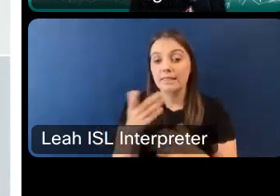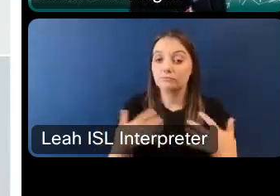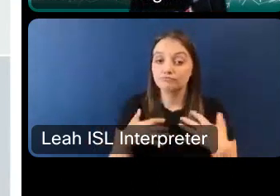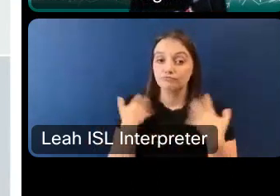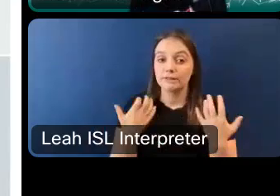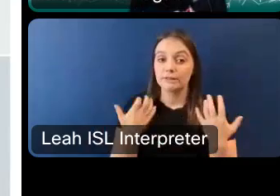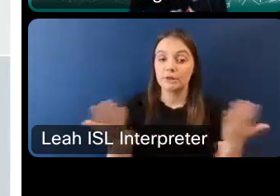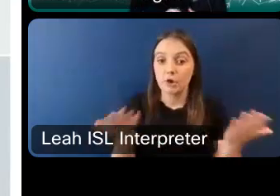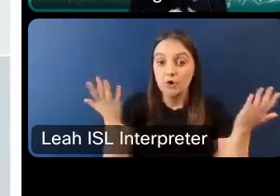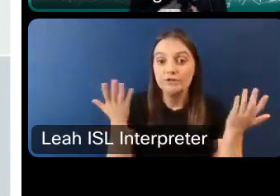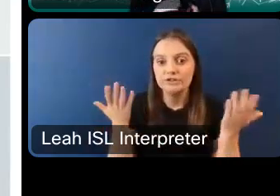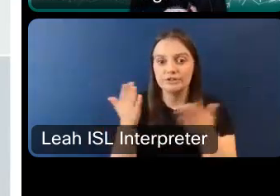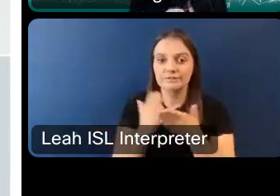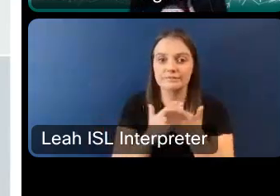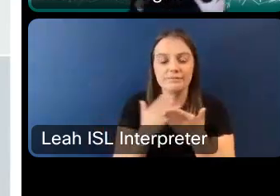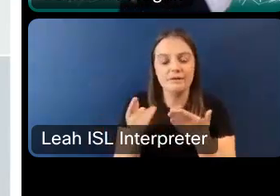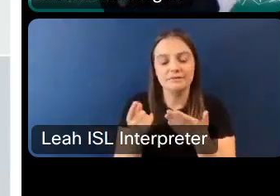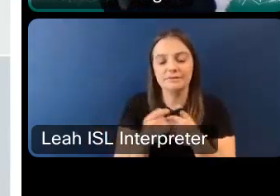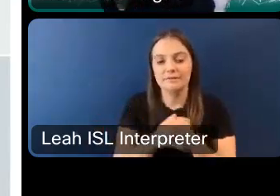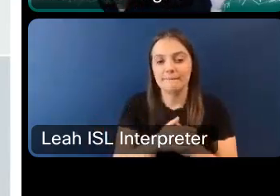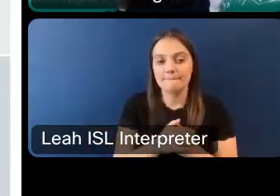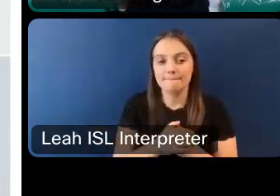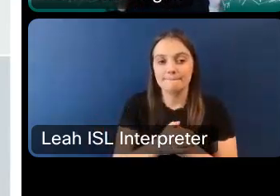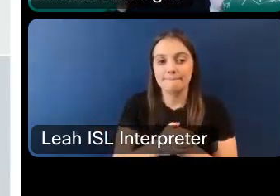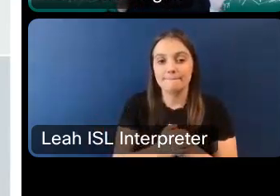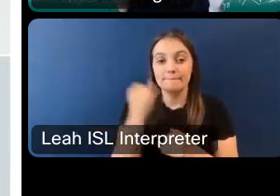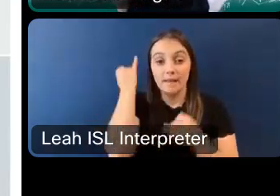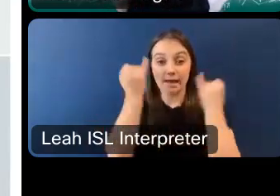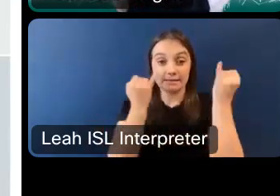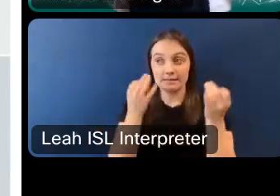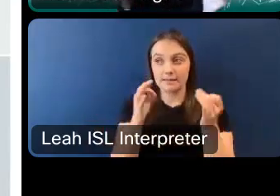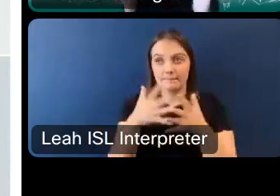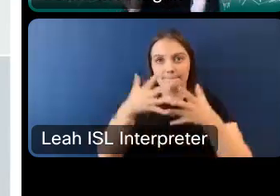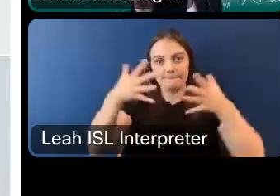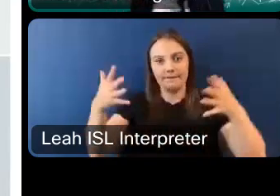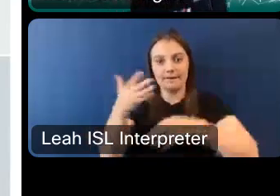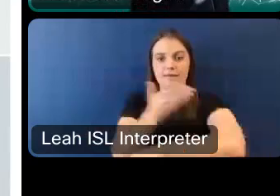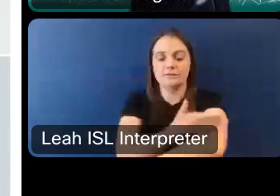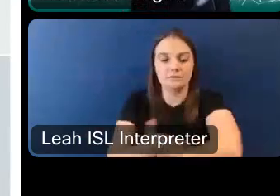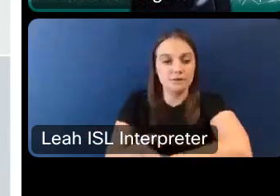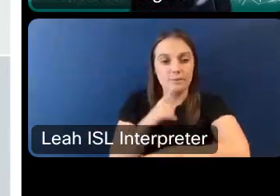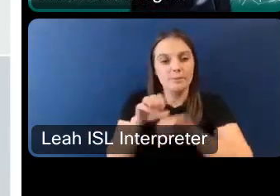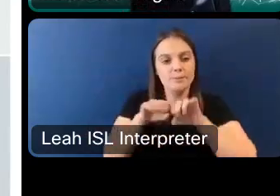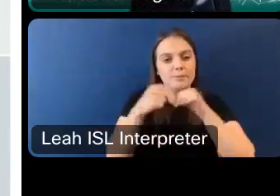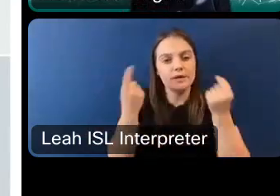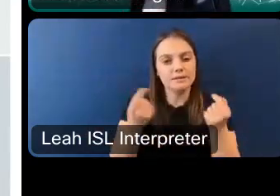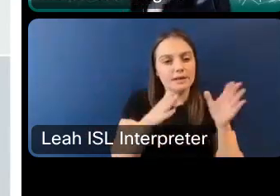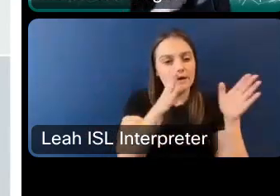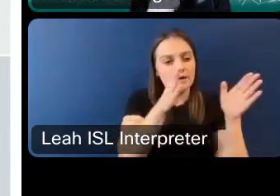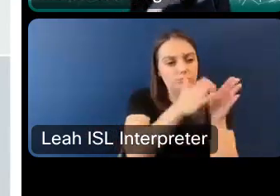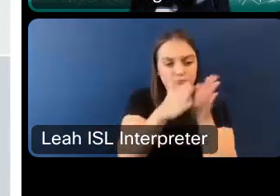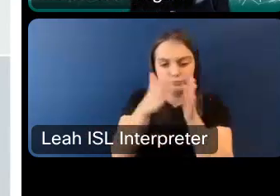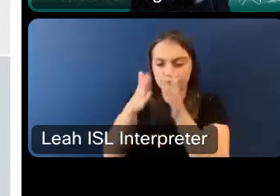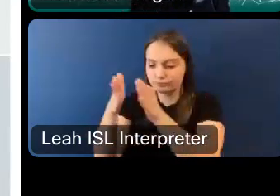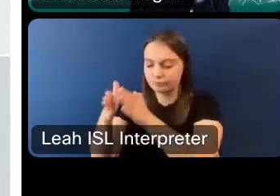and piece around it, is that while a concept might seem really, really large to start with, that you break it up and you start really, really small, and you